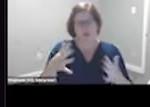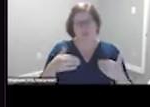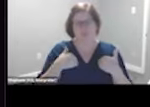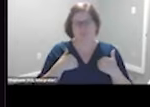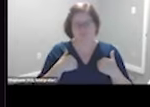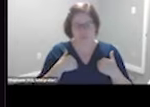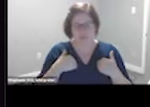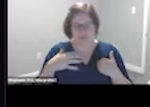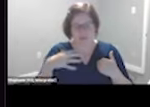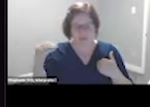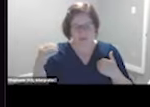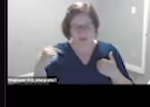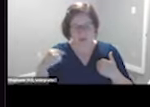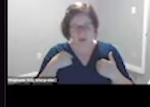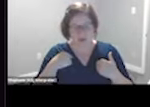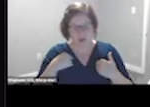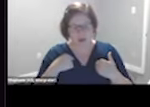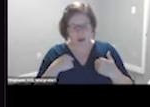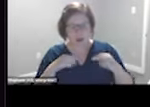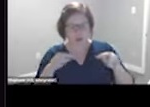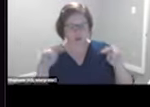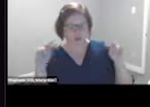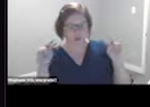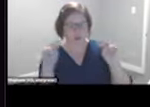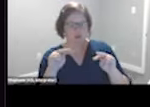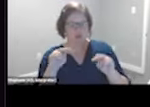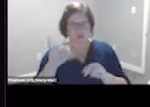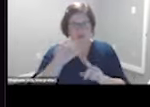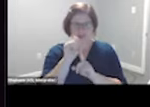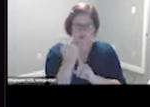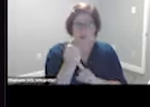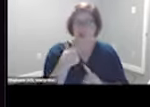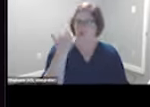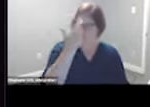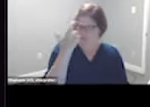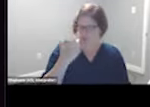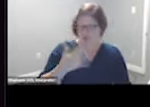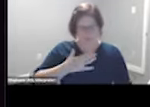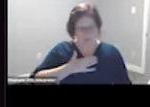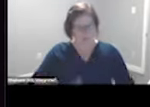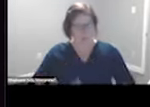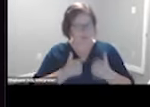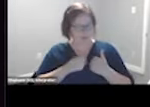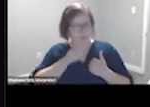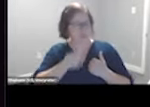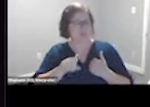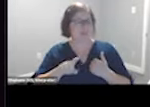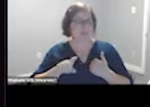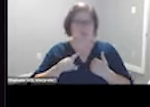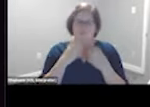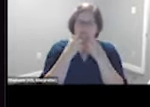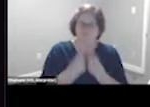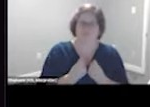this situation, I realized that how grateful my life it is, how much I already have, even if